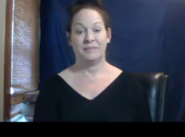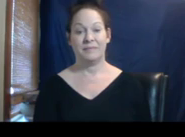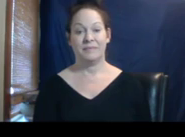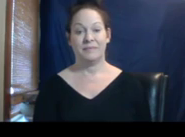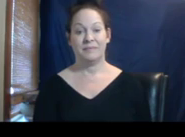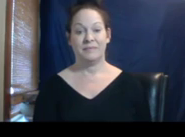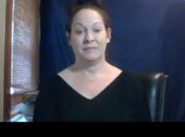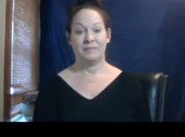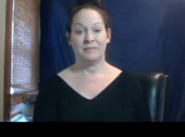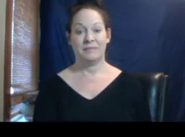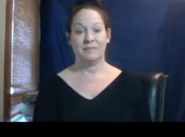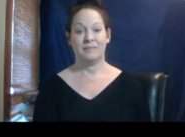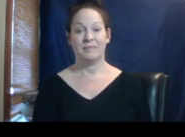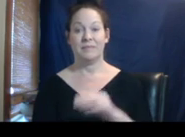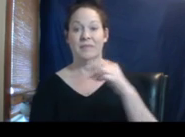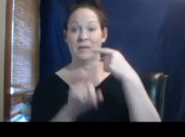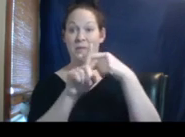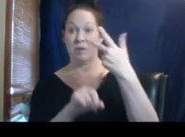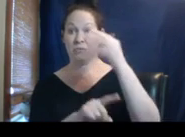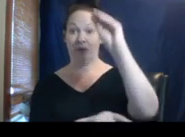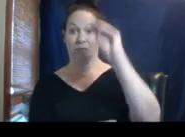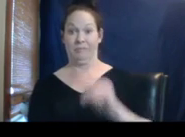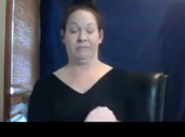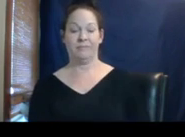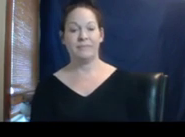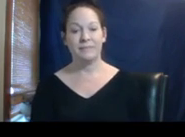This gives me 8x